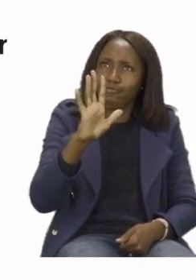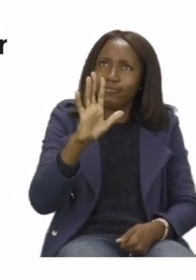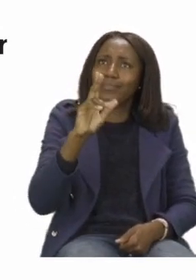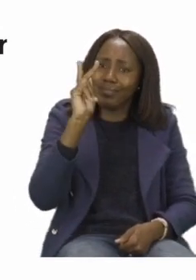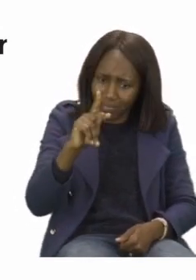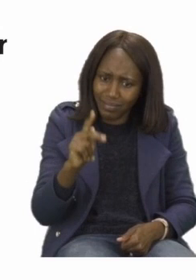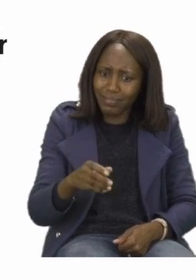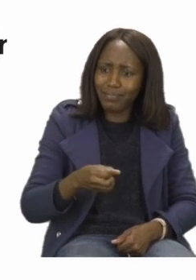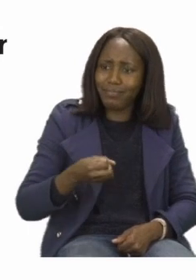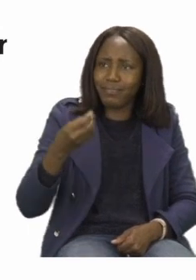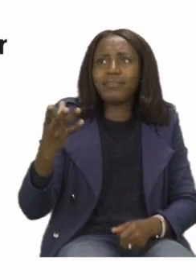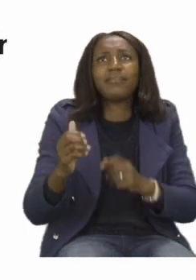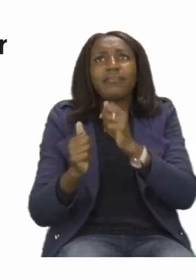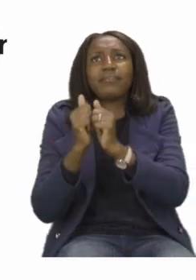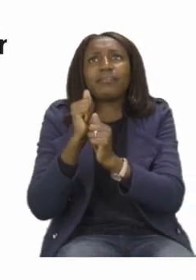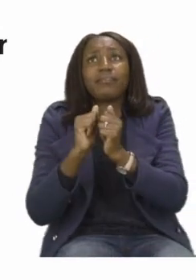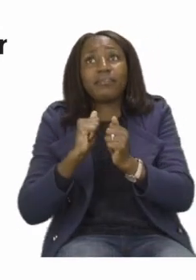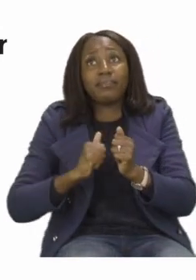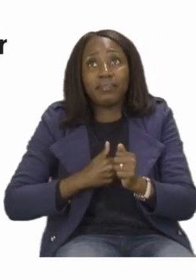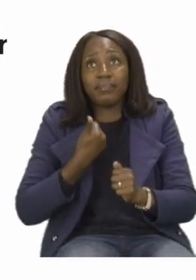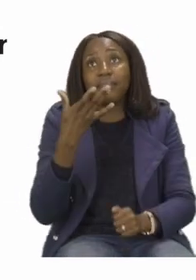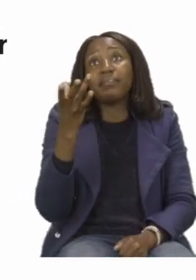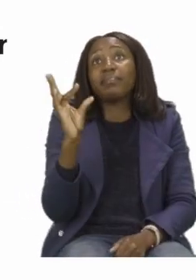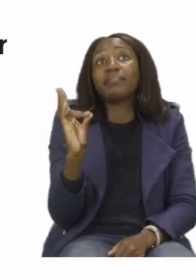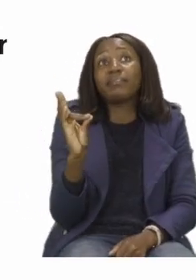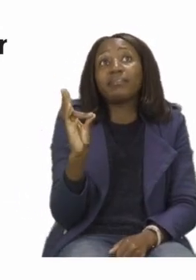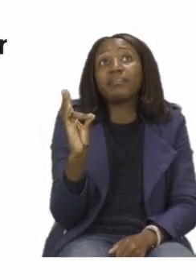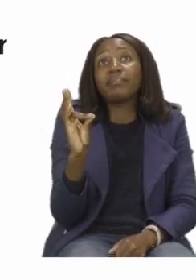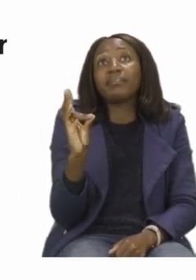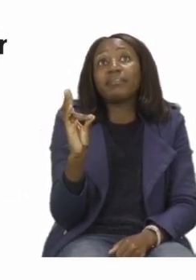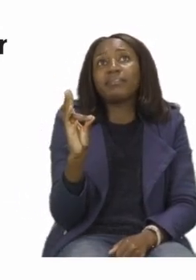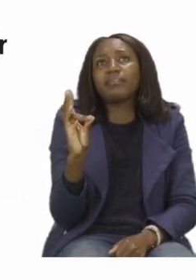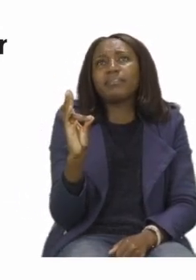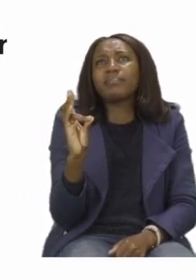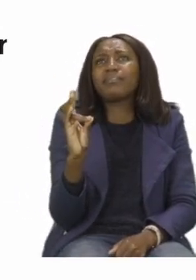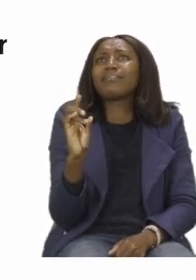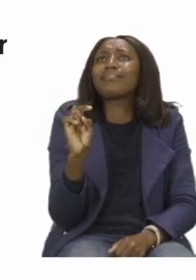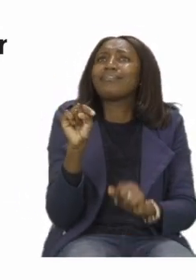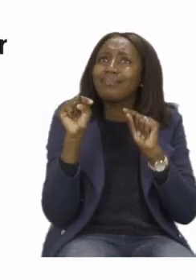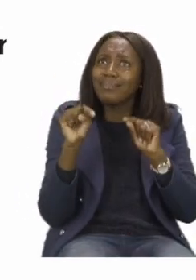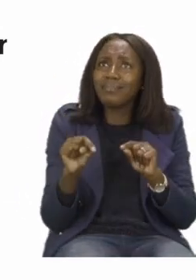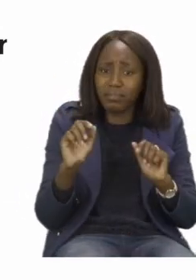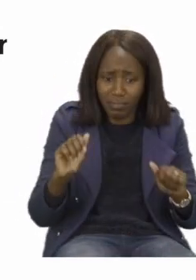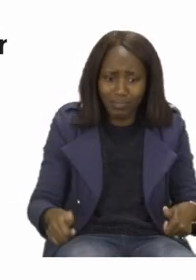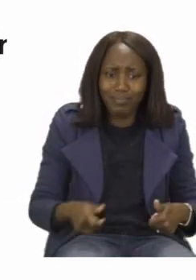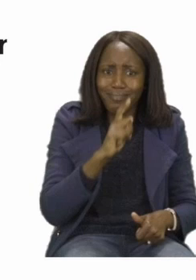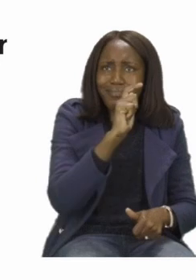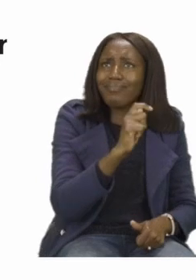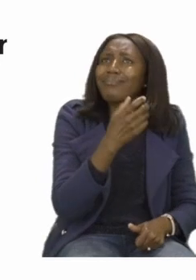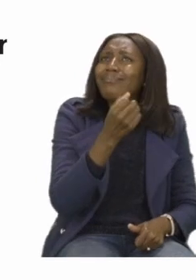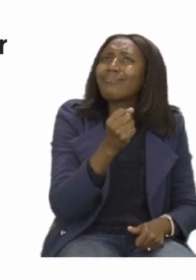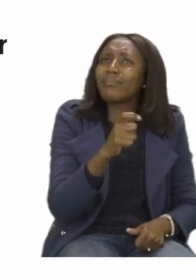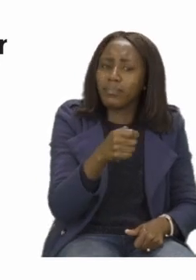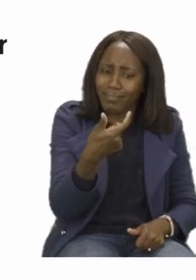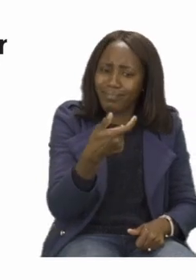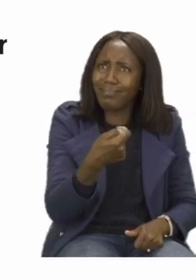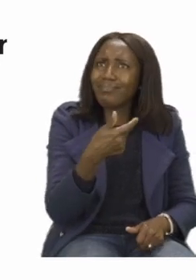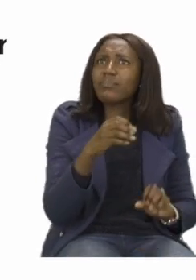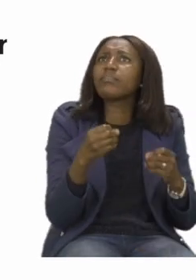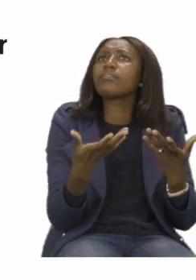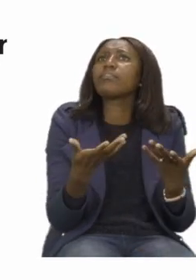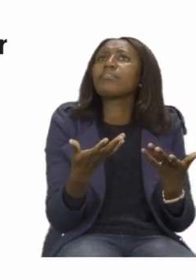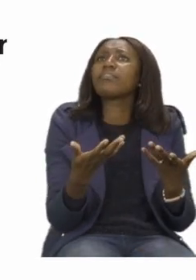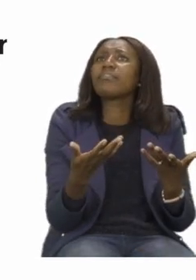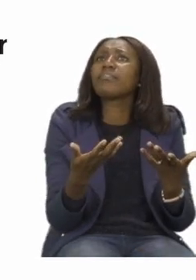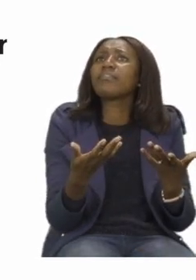marbles and then 7 marbles to my brother. How many